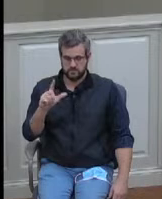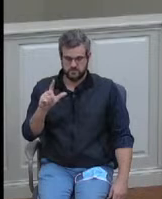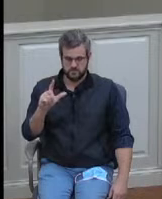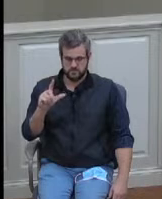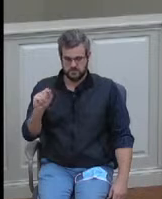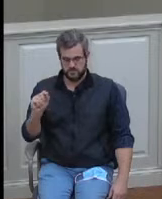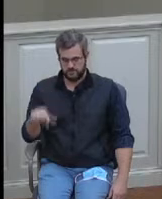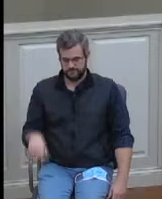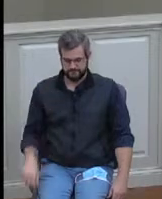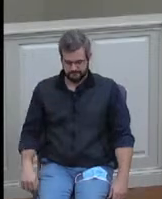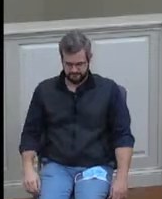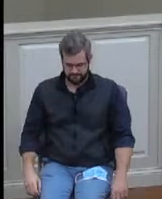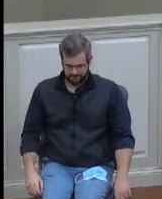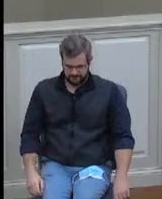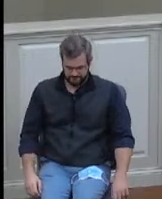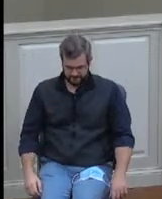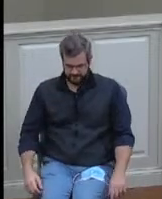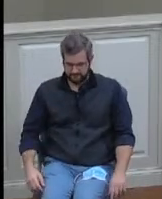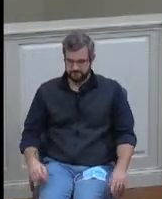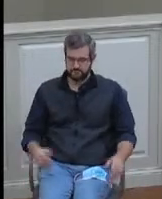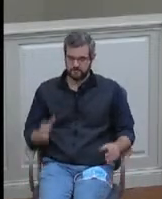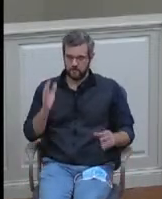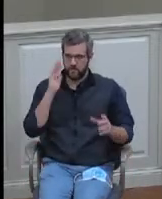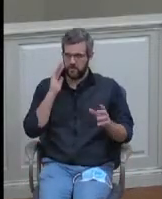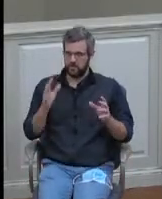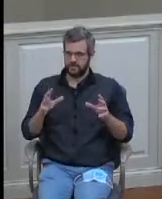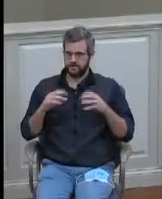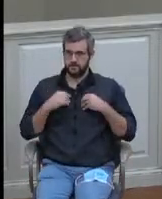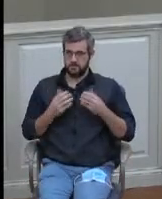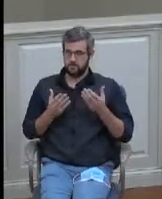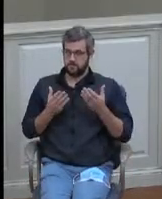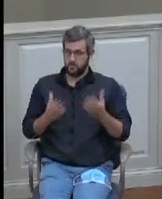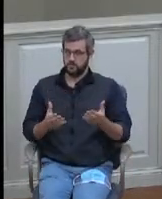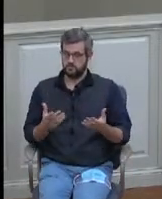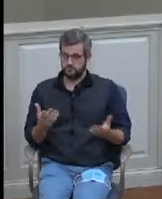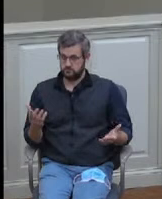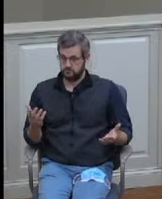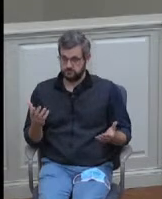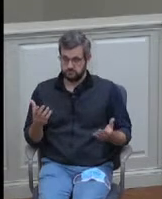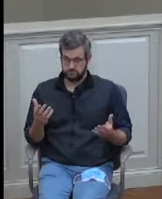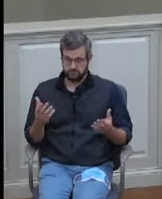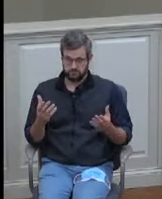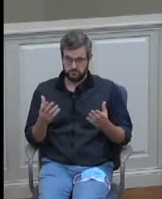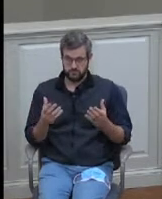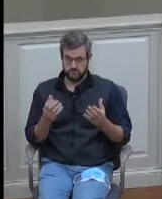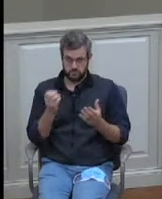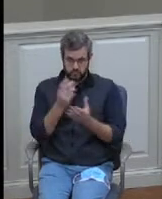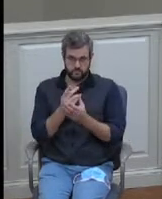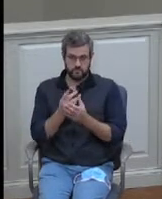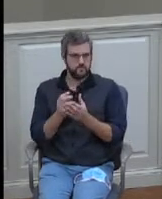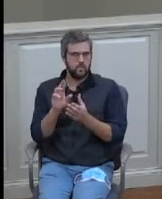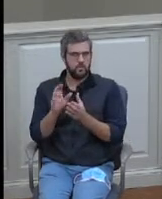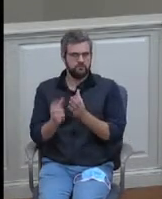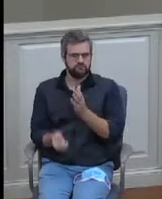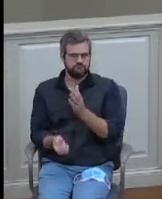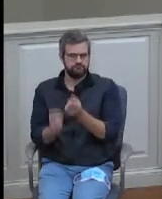2020. Chair will entertain a motion to accept or amend.